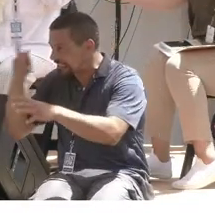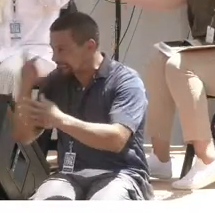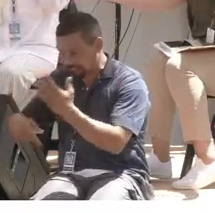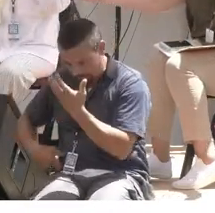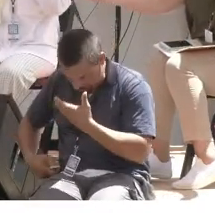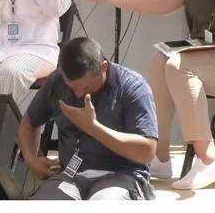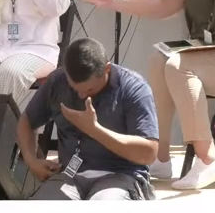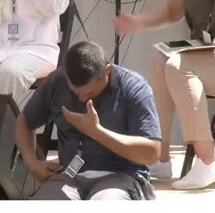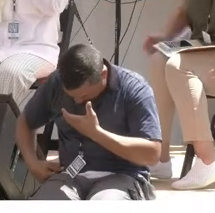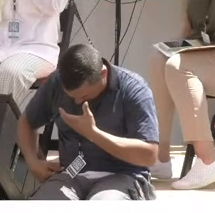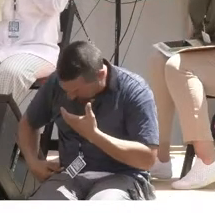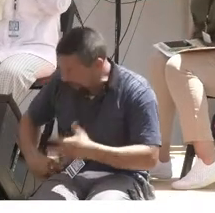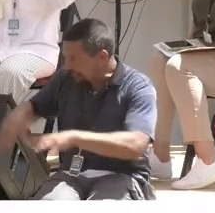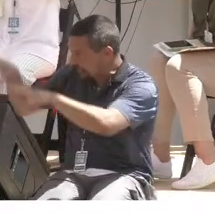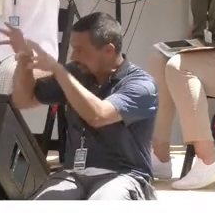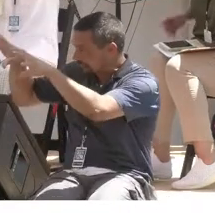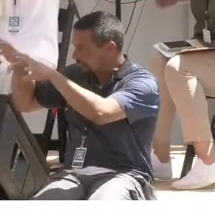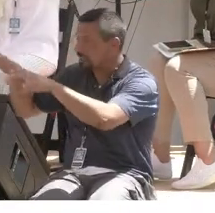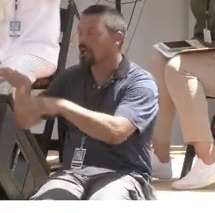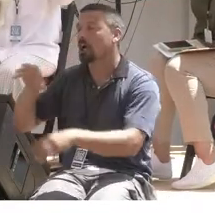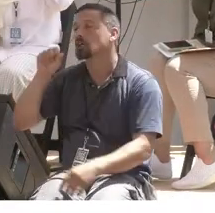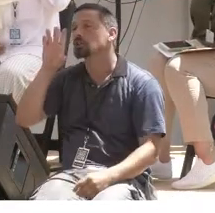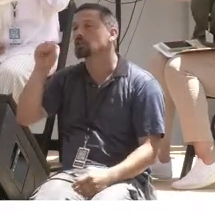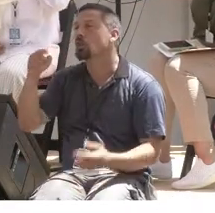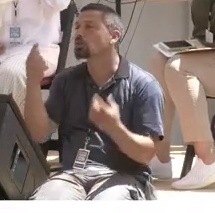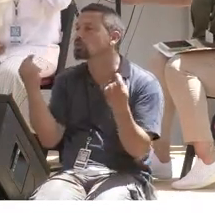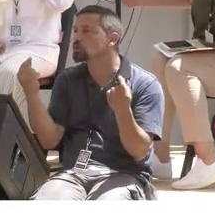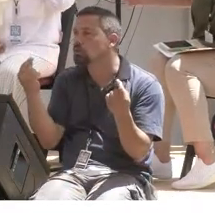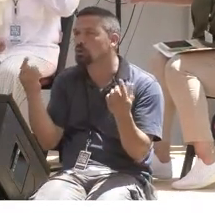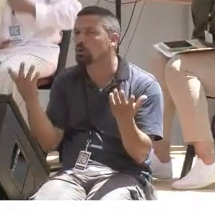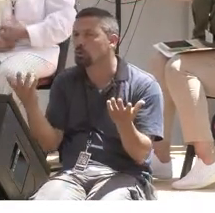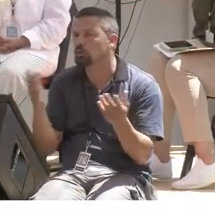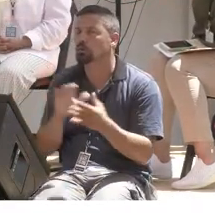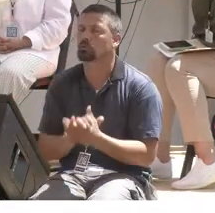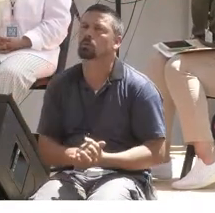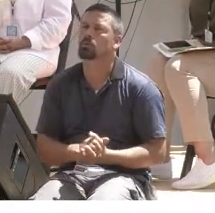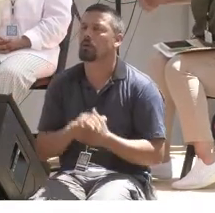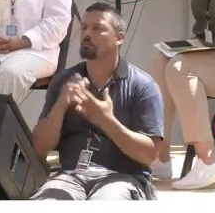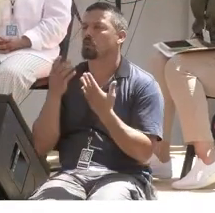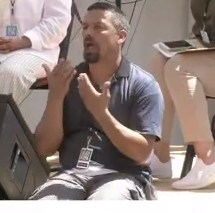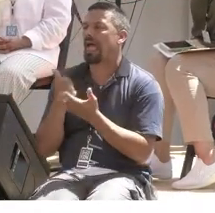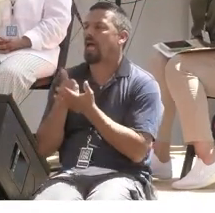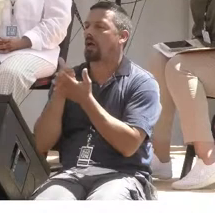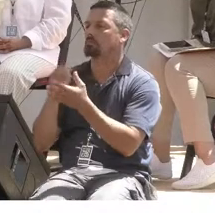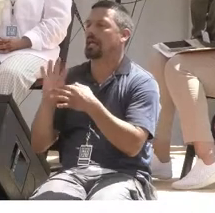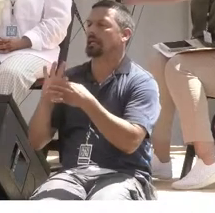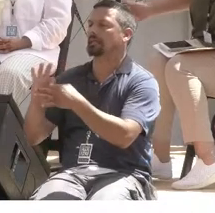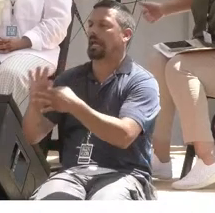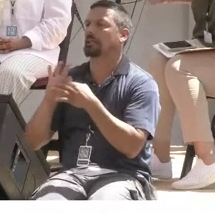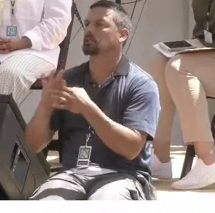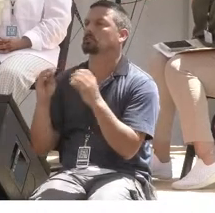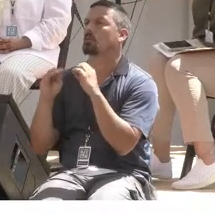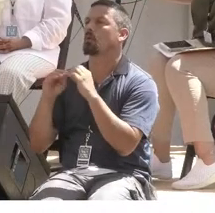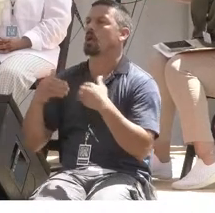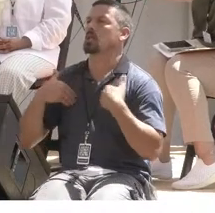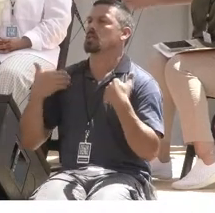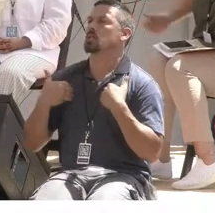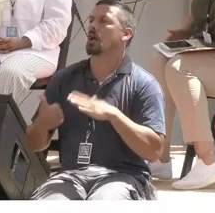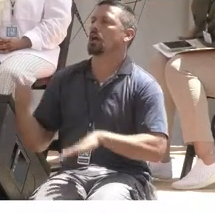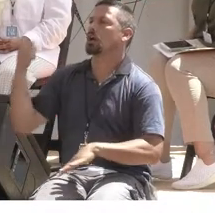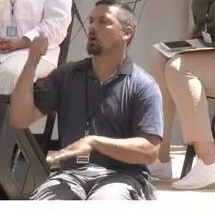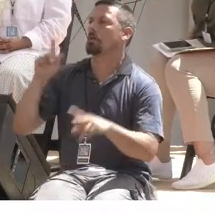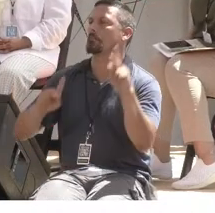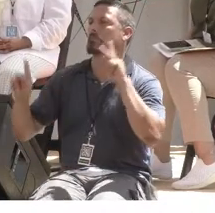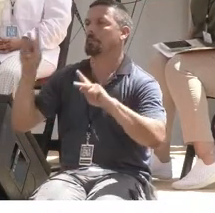and not looking at the world around them. So what needs to be done to engage more youngsters in